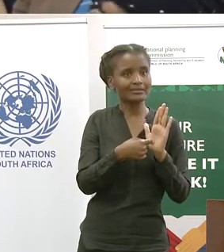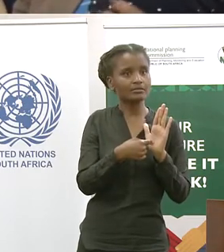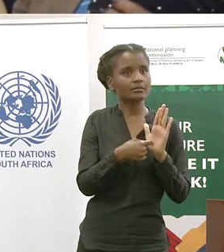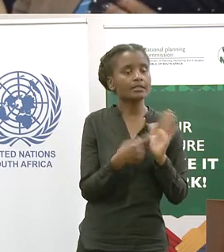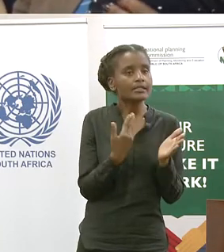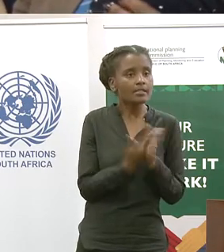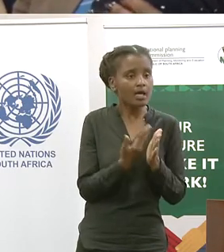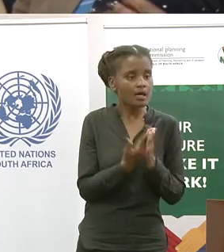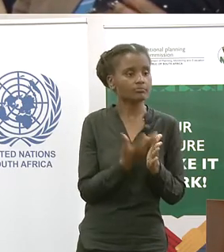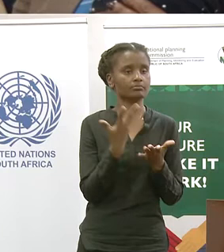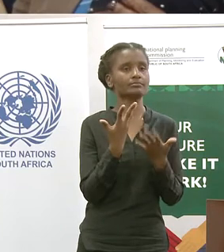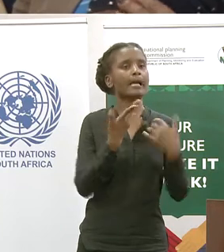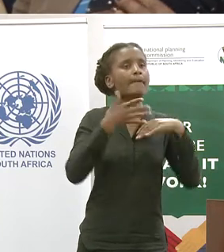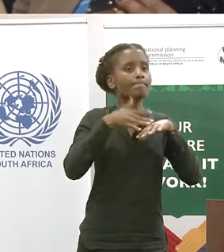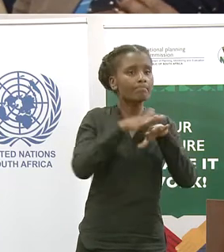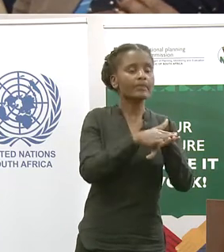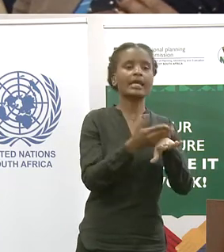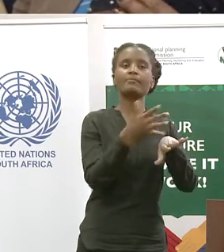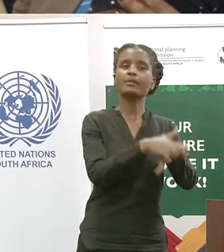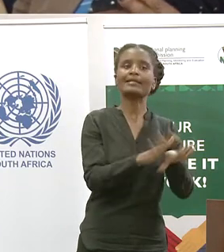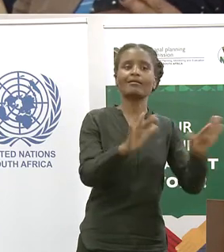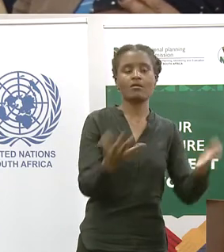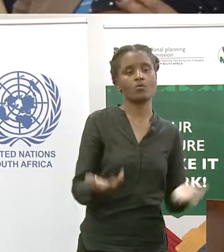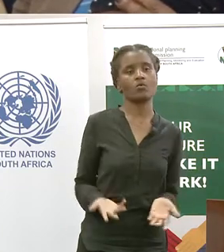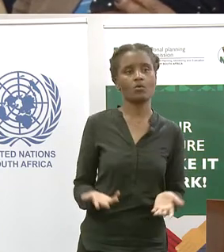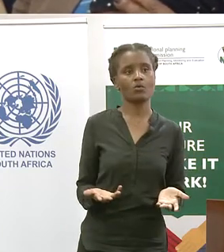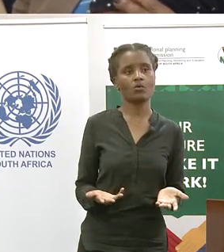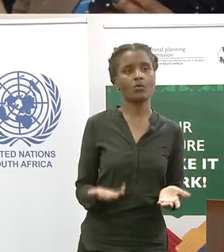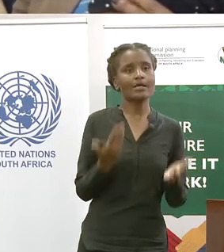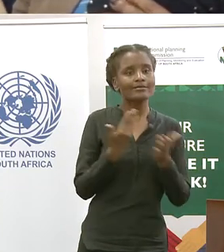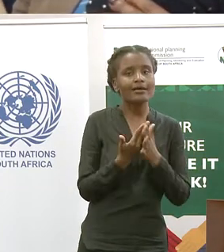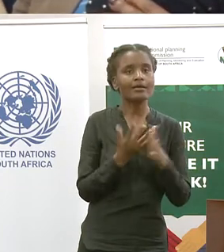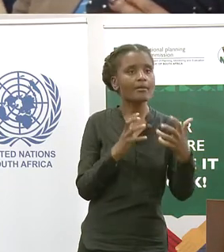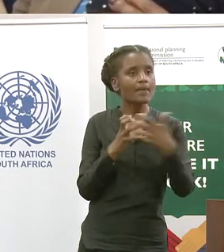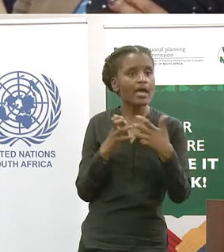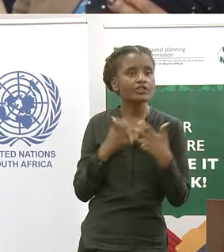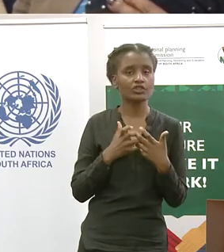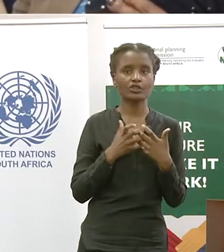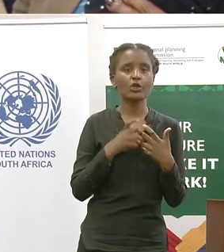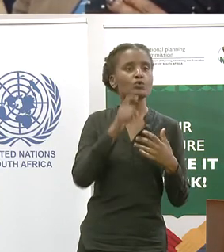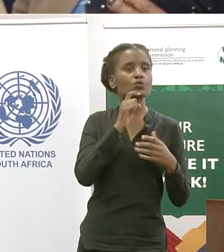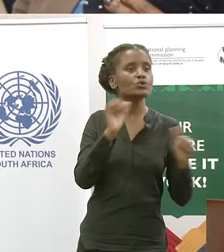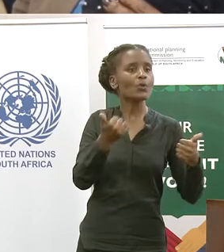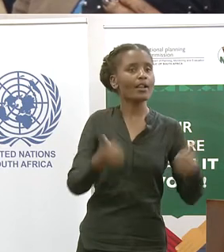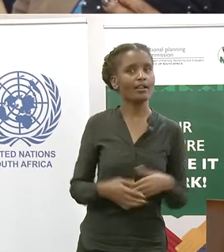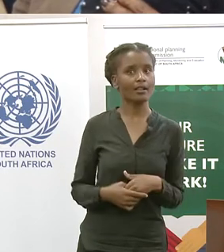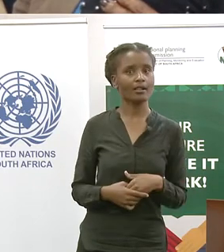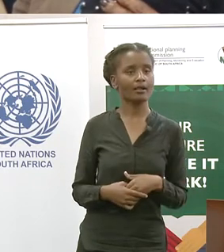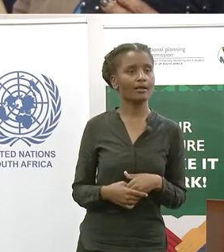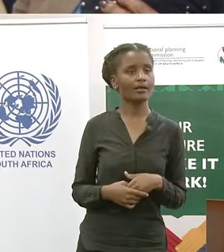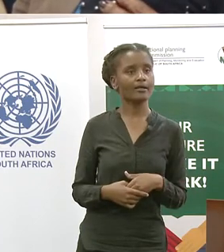alive in a country where sports unite